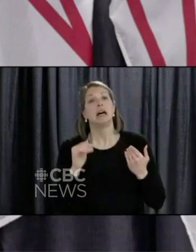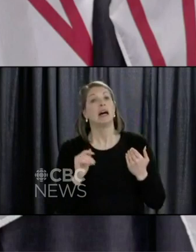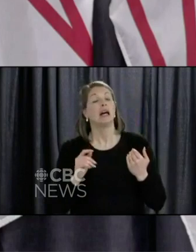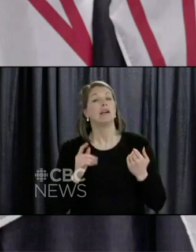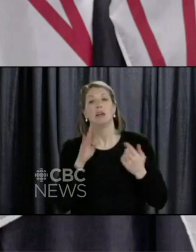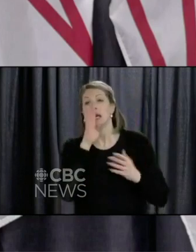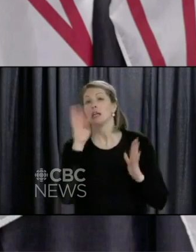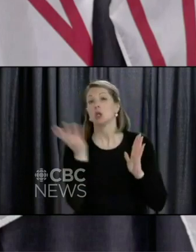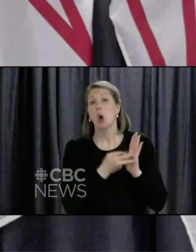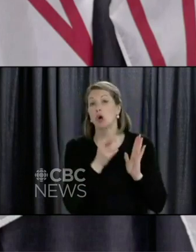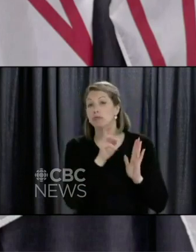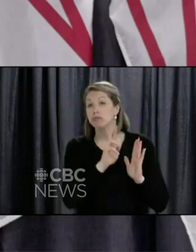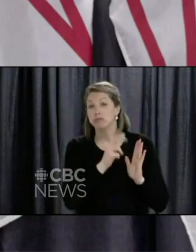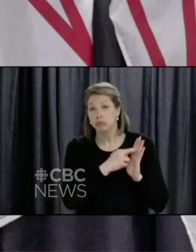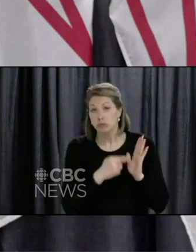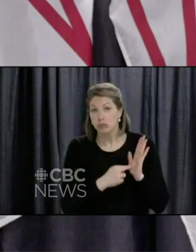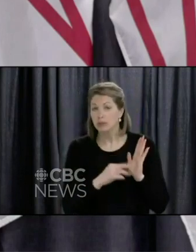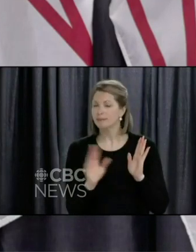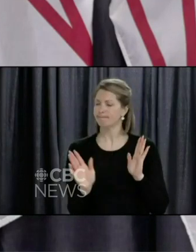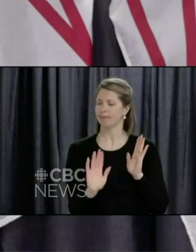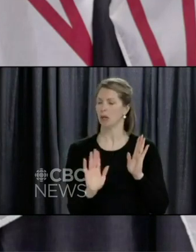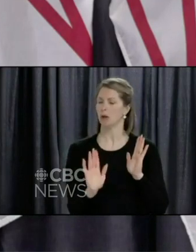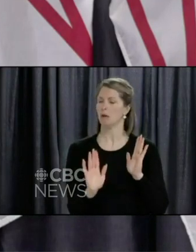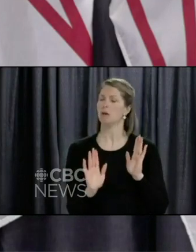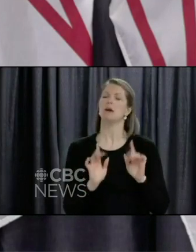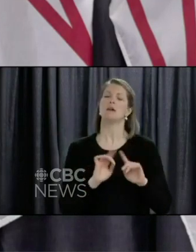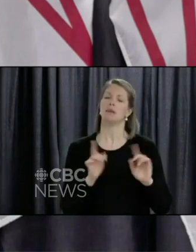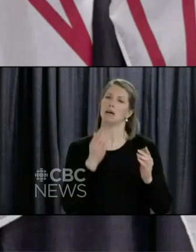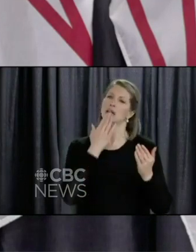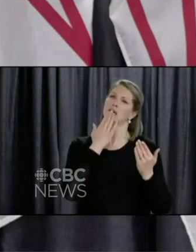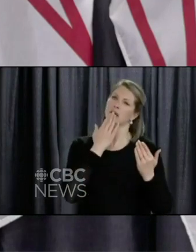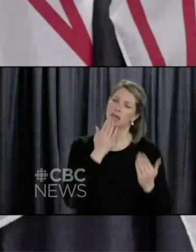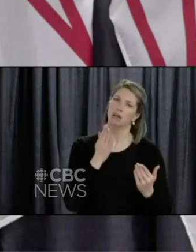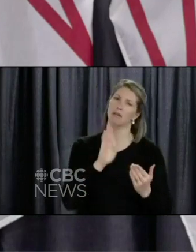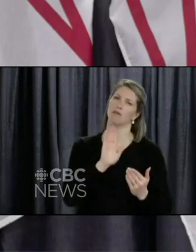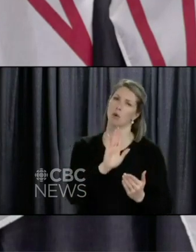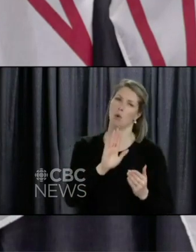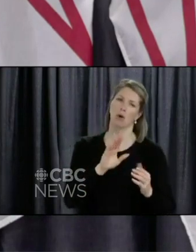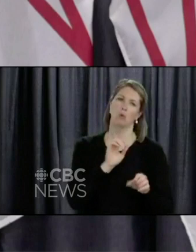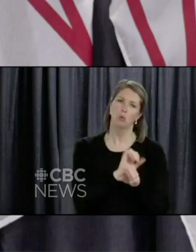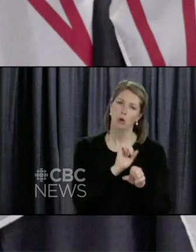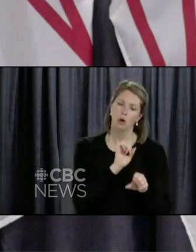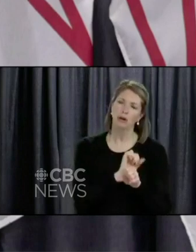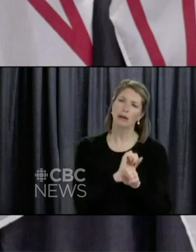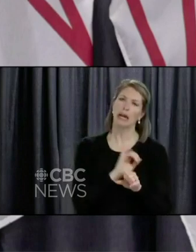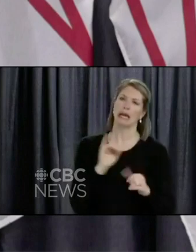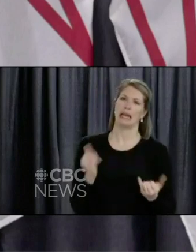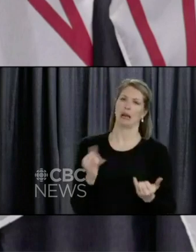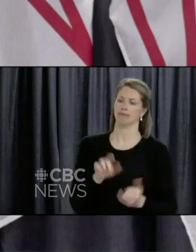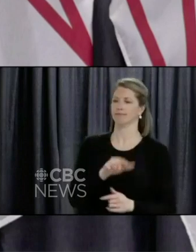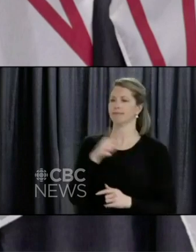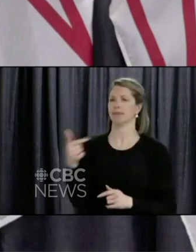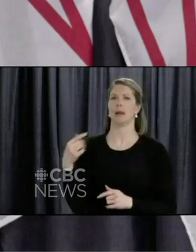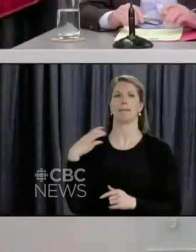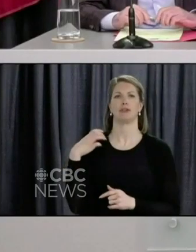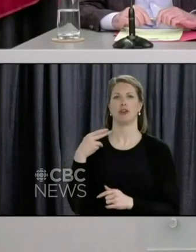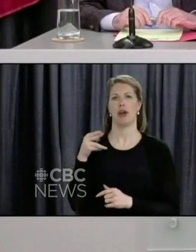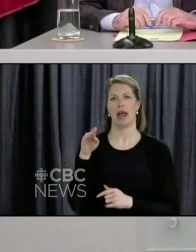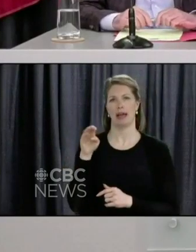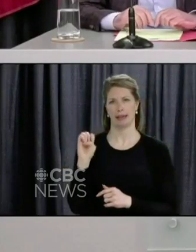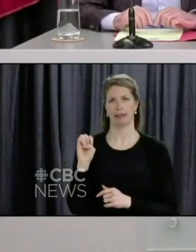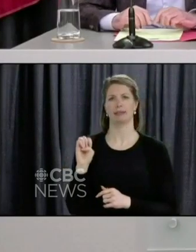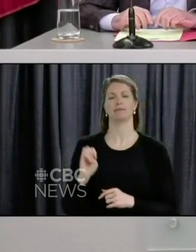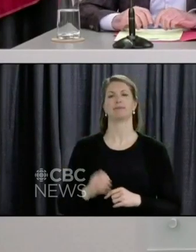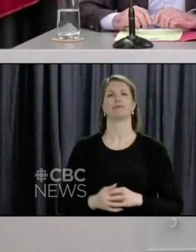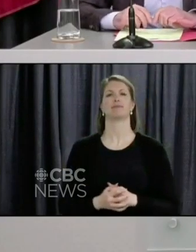So I too want to thank you for your efforts. I will now turn it over to Minister Hagee for his comments. Thank you